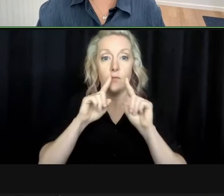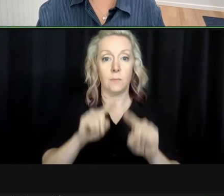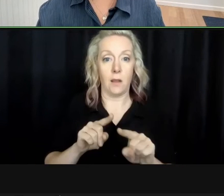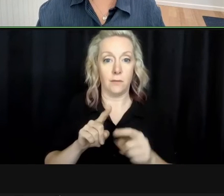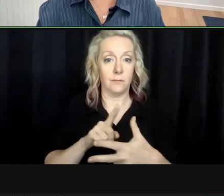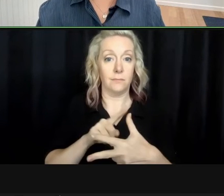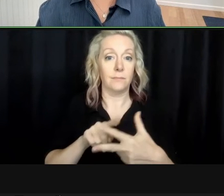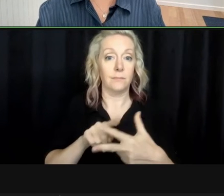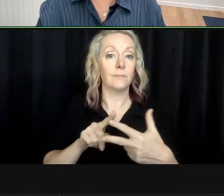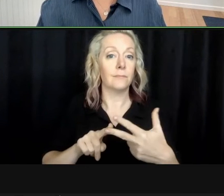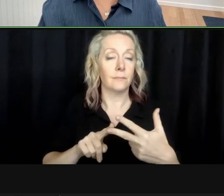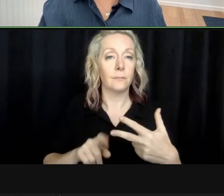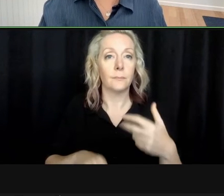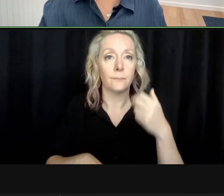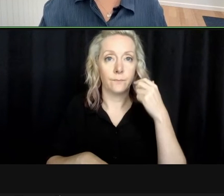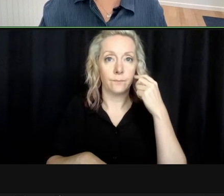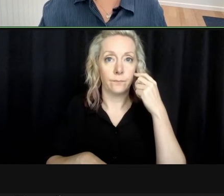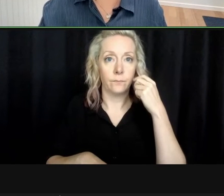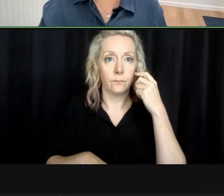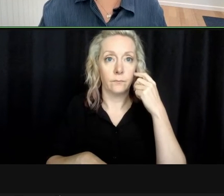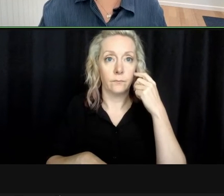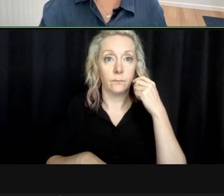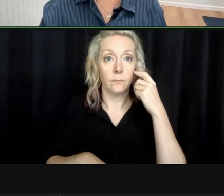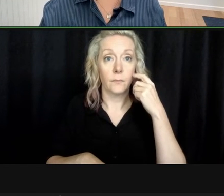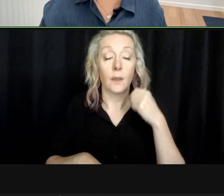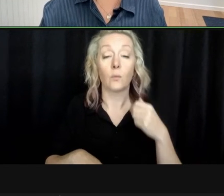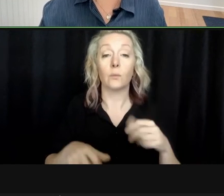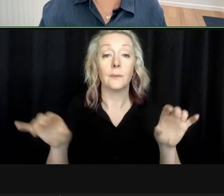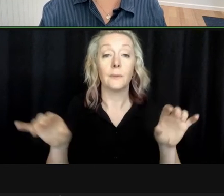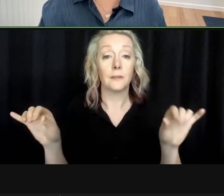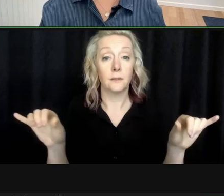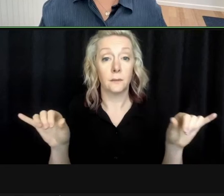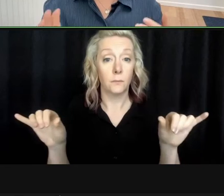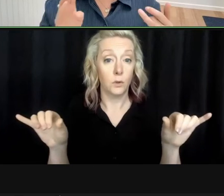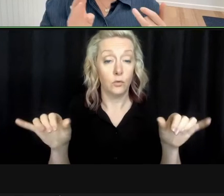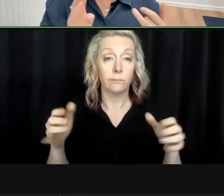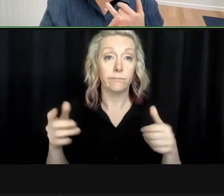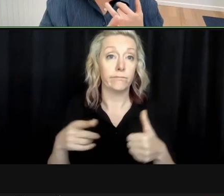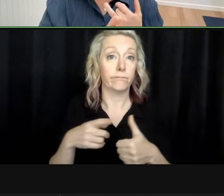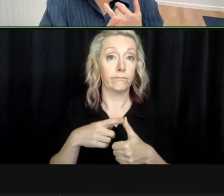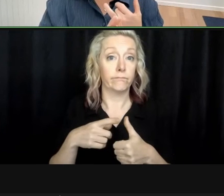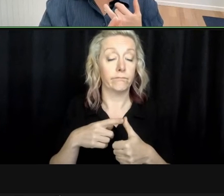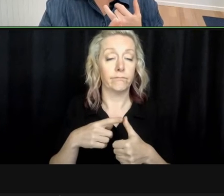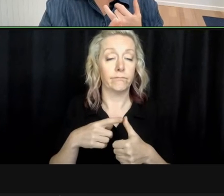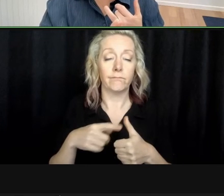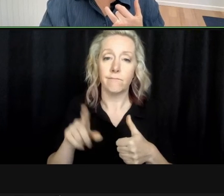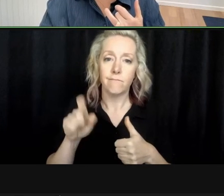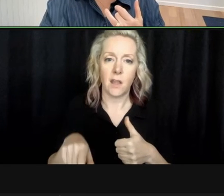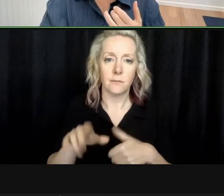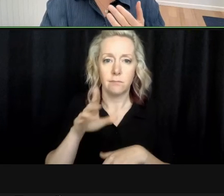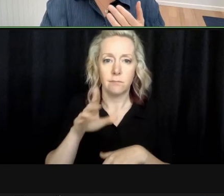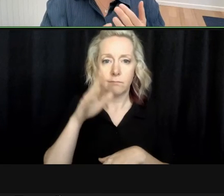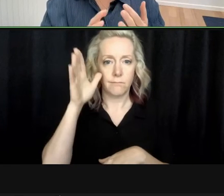is. So, how charge syndrome and autism are similar is that insistence on